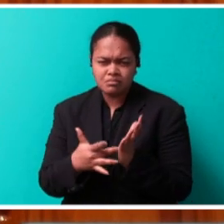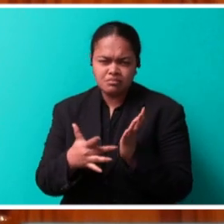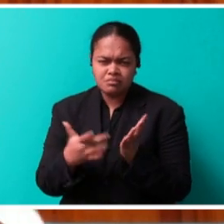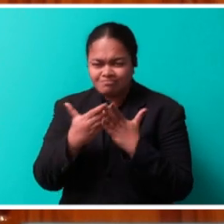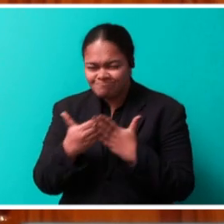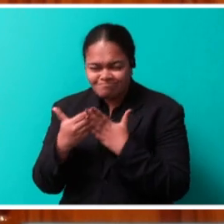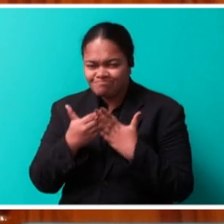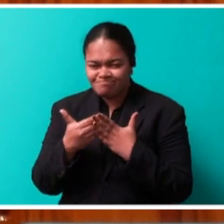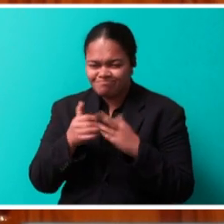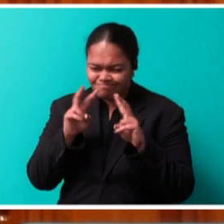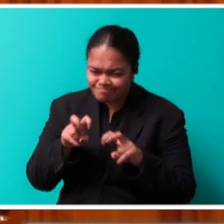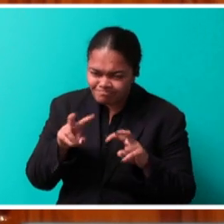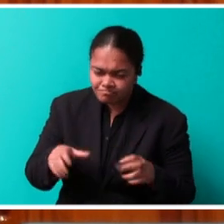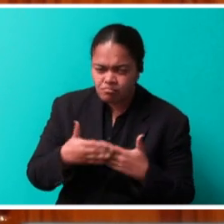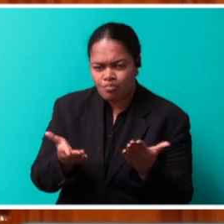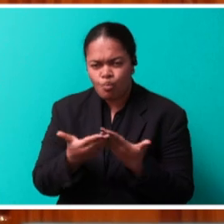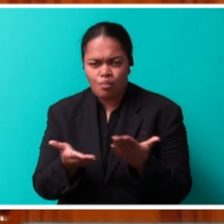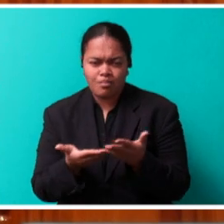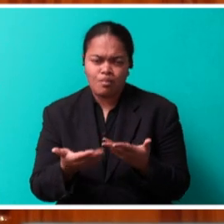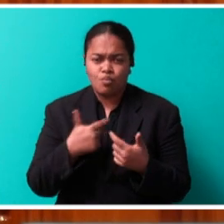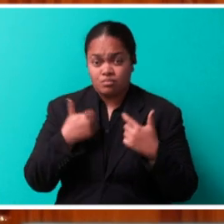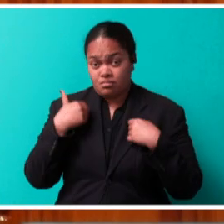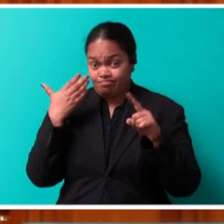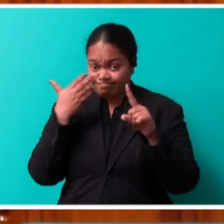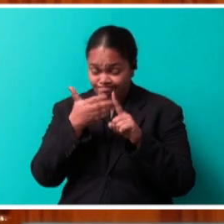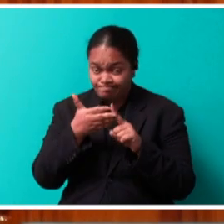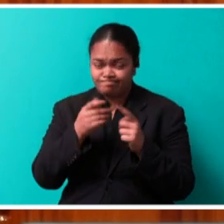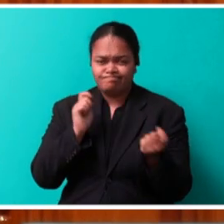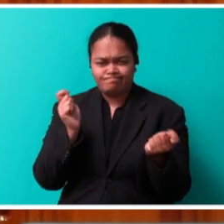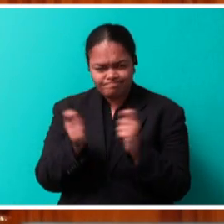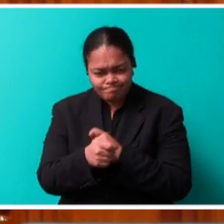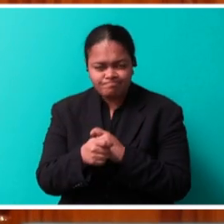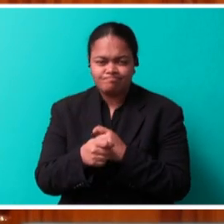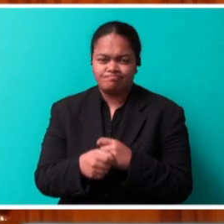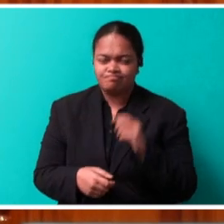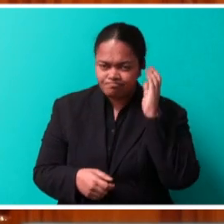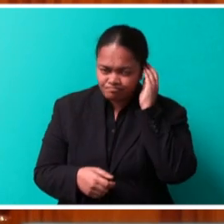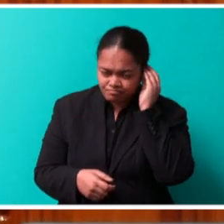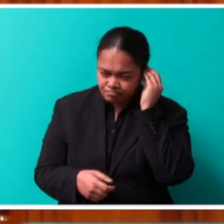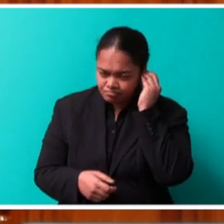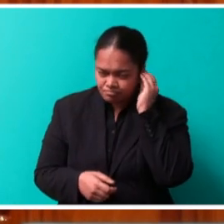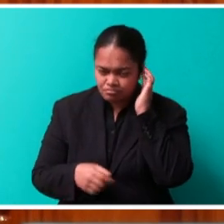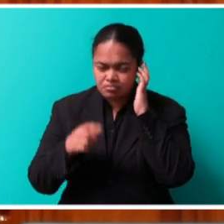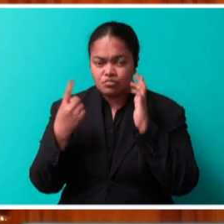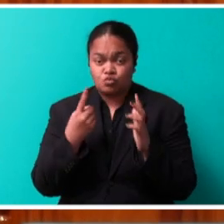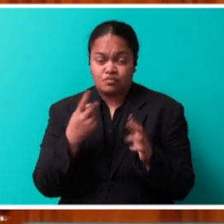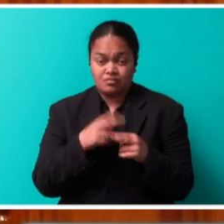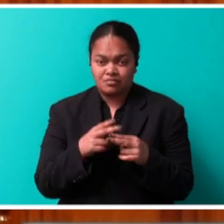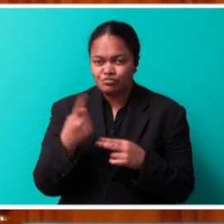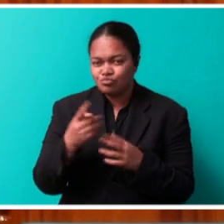on diversification. And we aim to transform the industry for those farmers who are willing to take